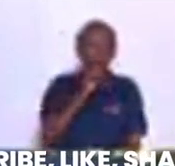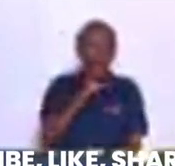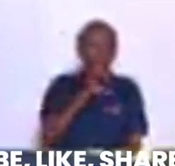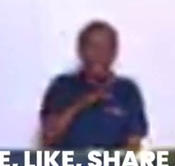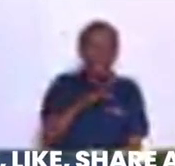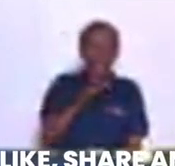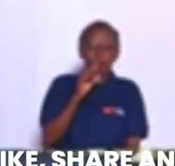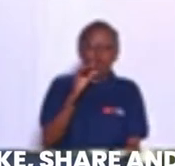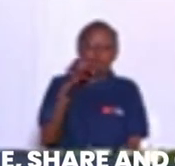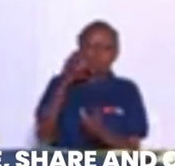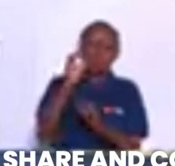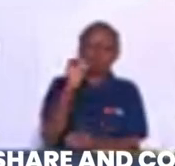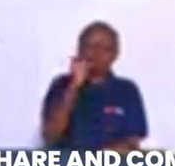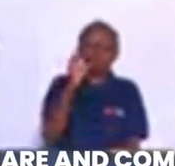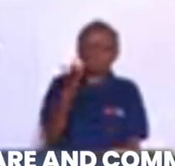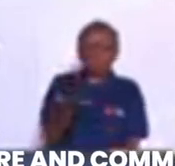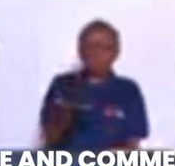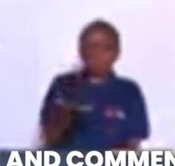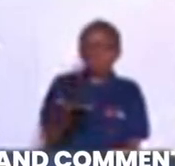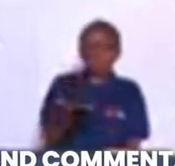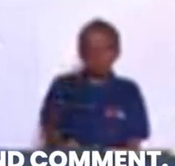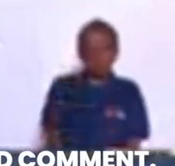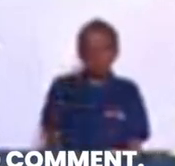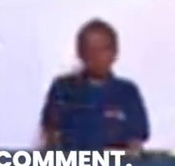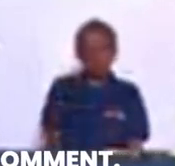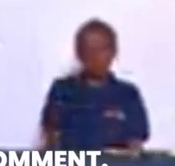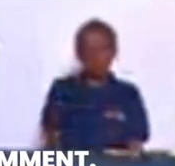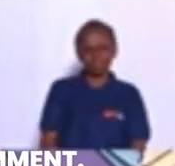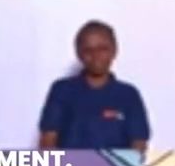go, go, go, go.